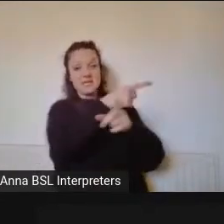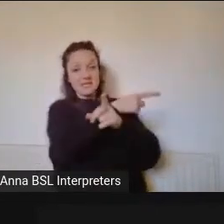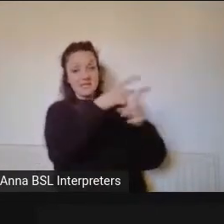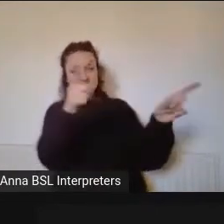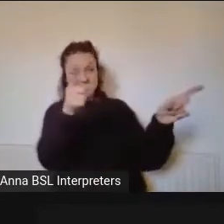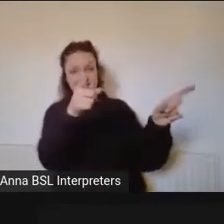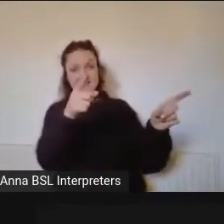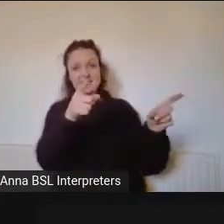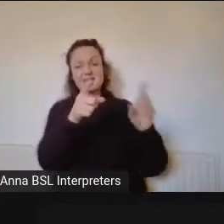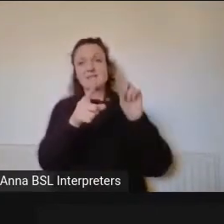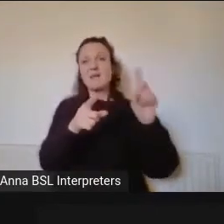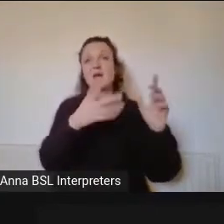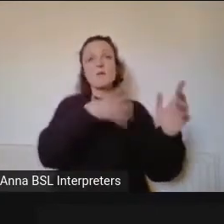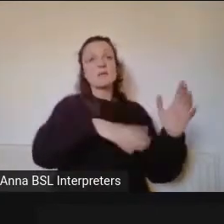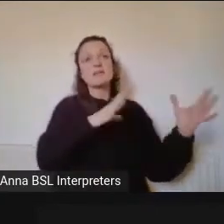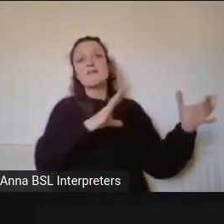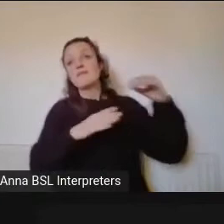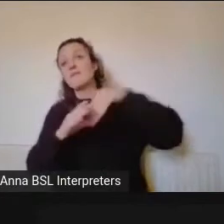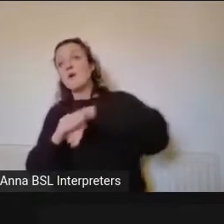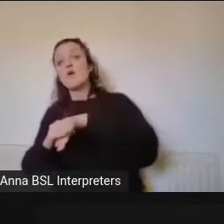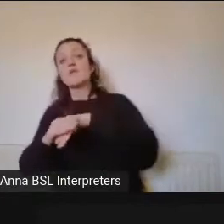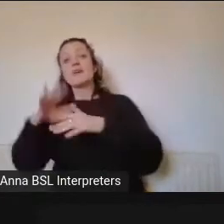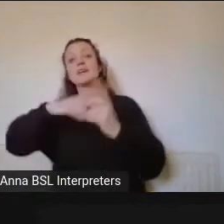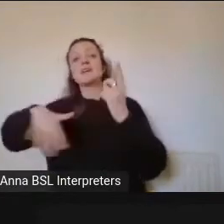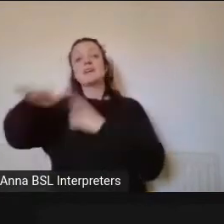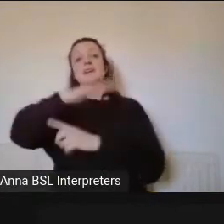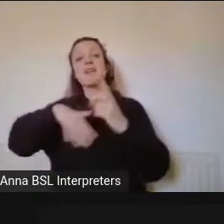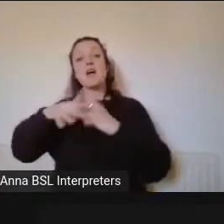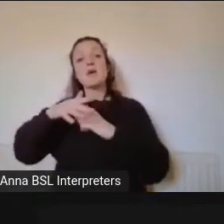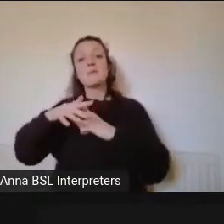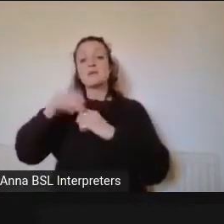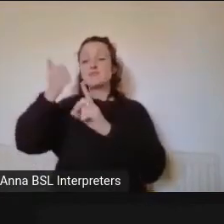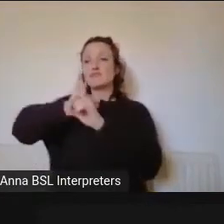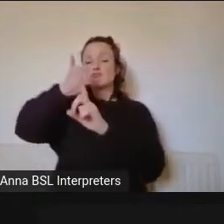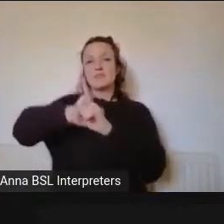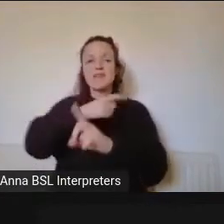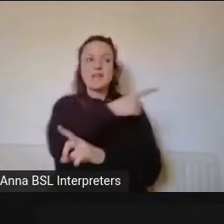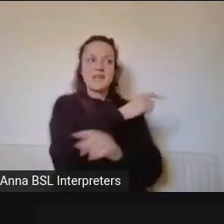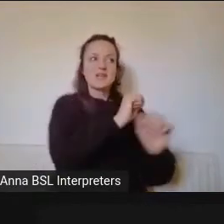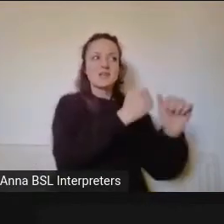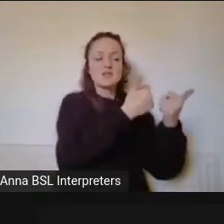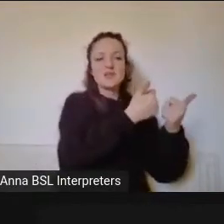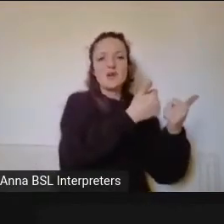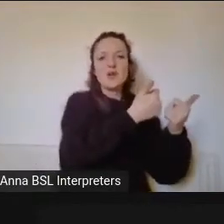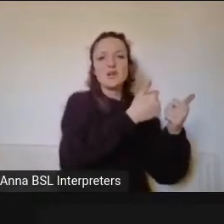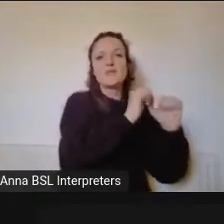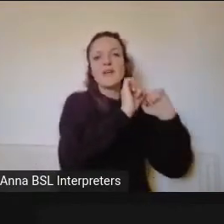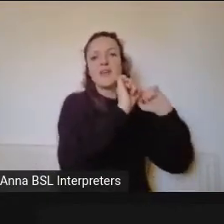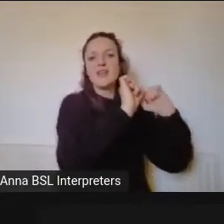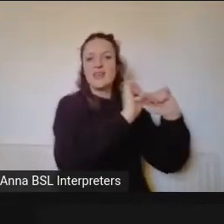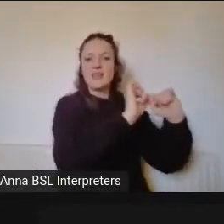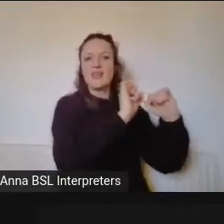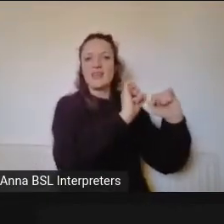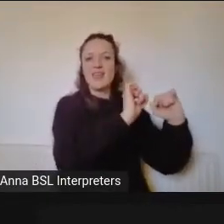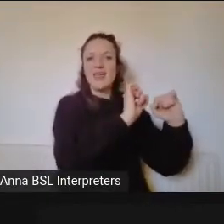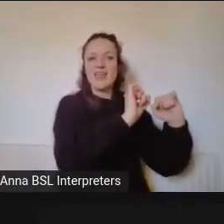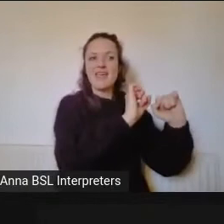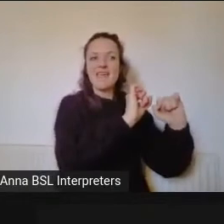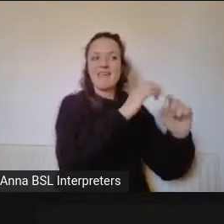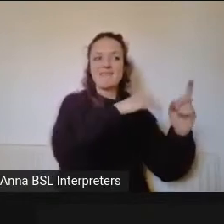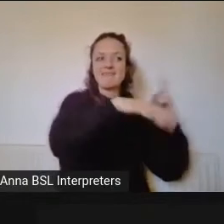for climate action was because climate action is very good for their data collection. So that it's like, I think